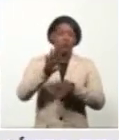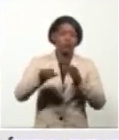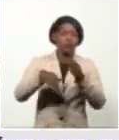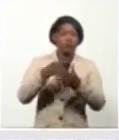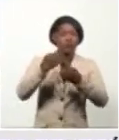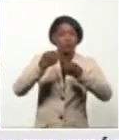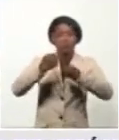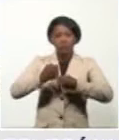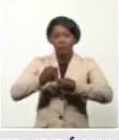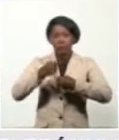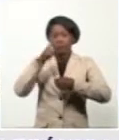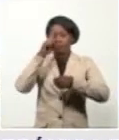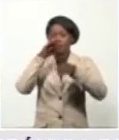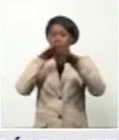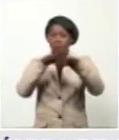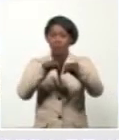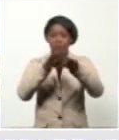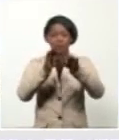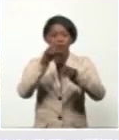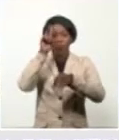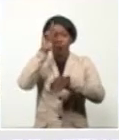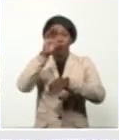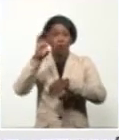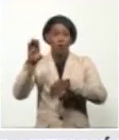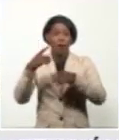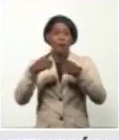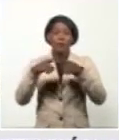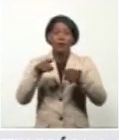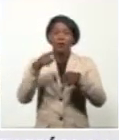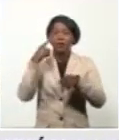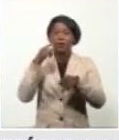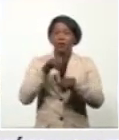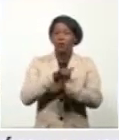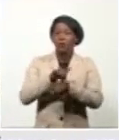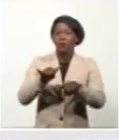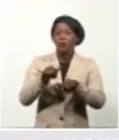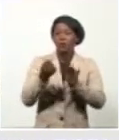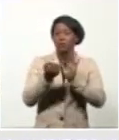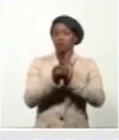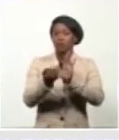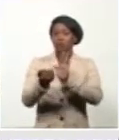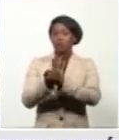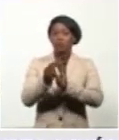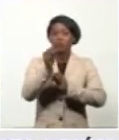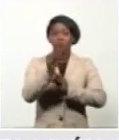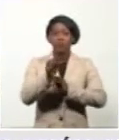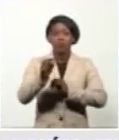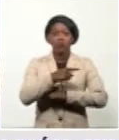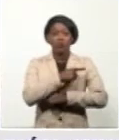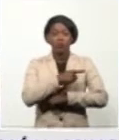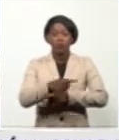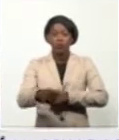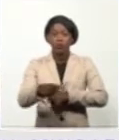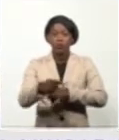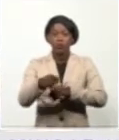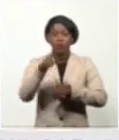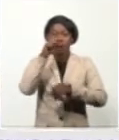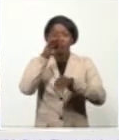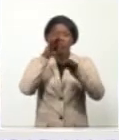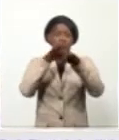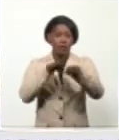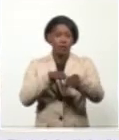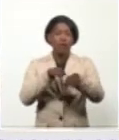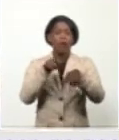confirmed, that a confirmed patient must spend in the hospital. But what we can influence is the number